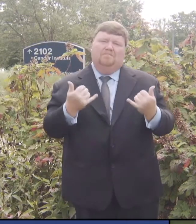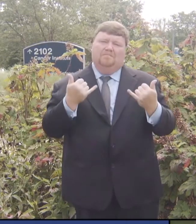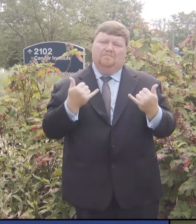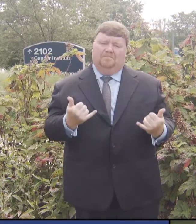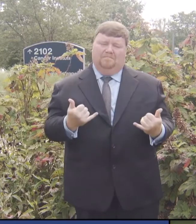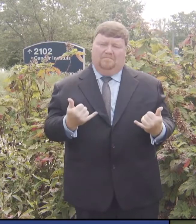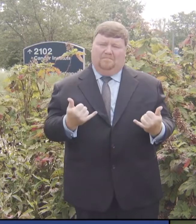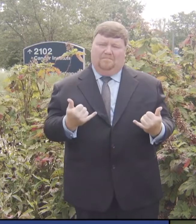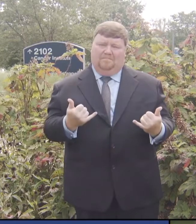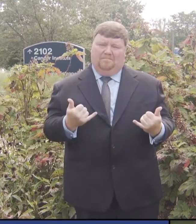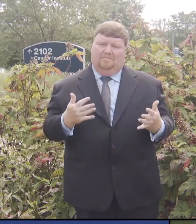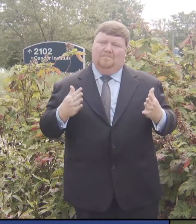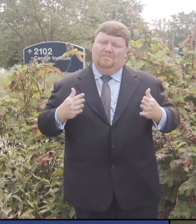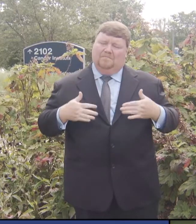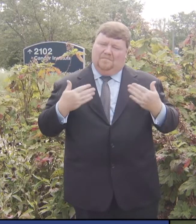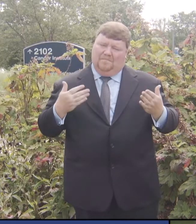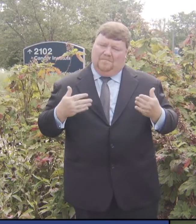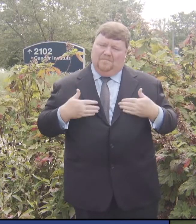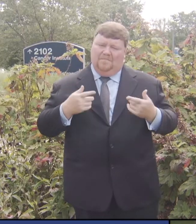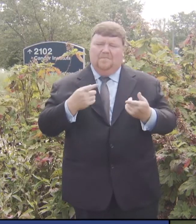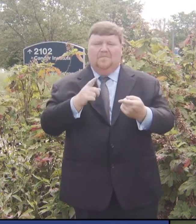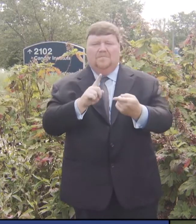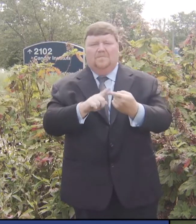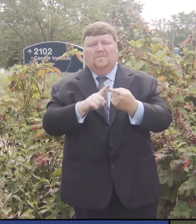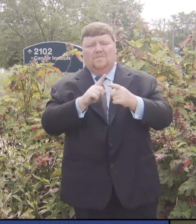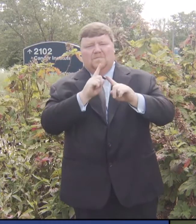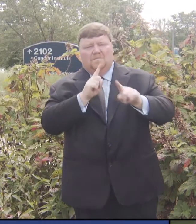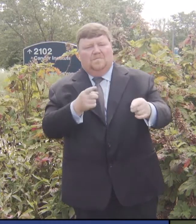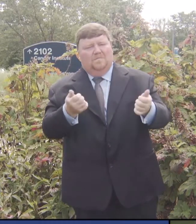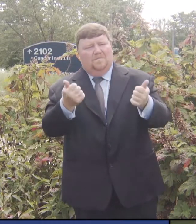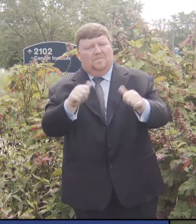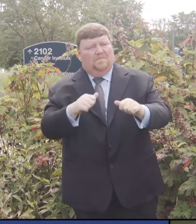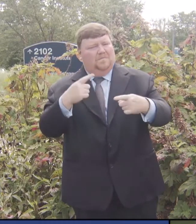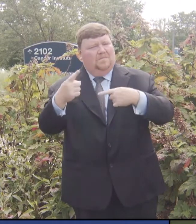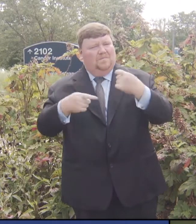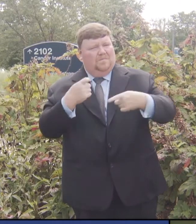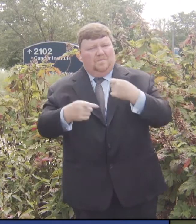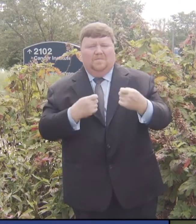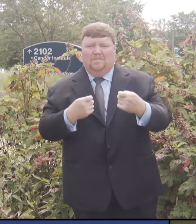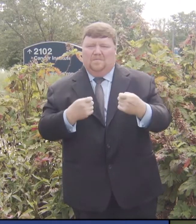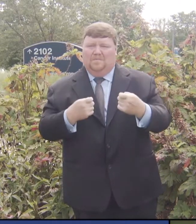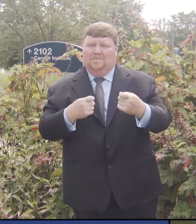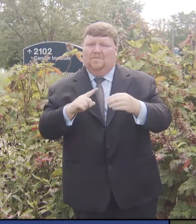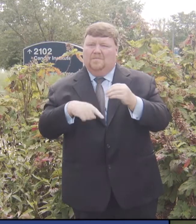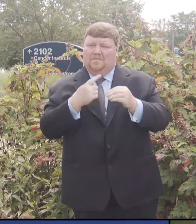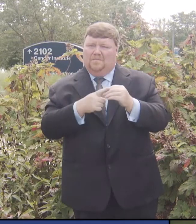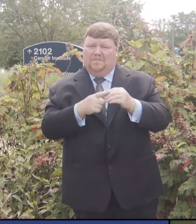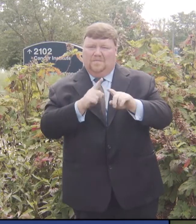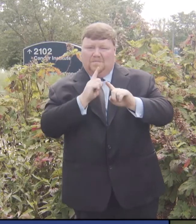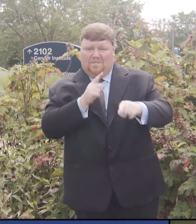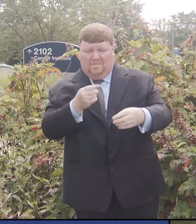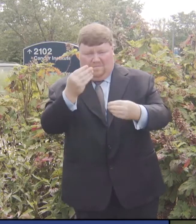Now, we are happy to address your questions about the post-vaccination data we're reporting on today.